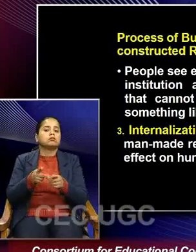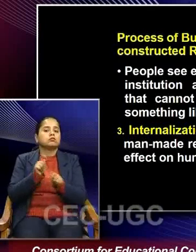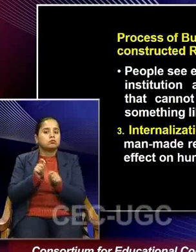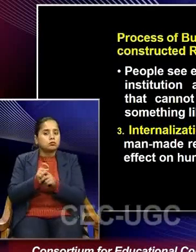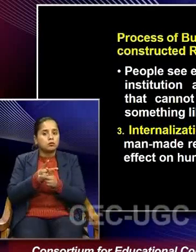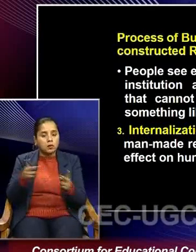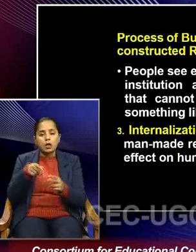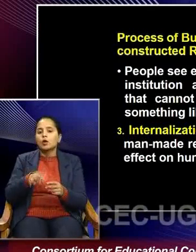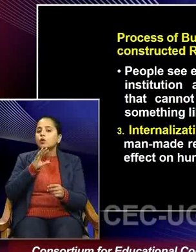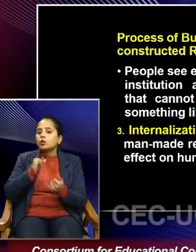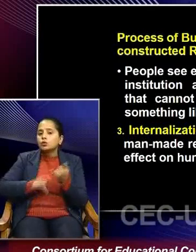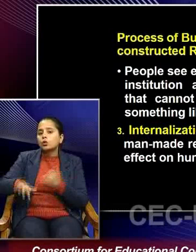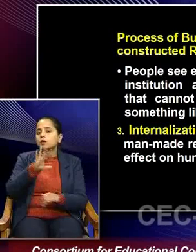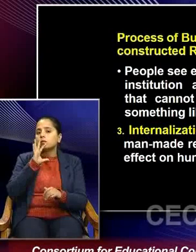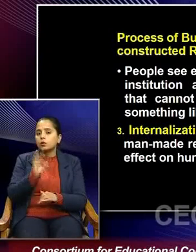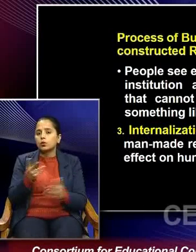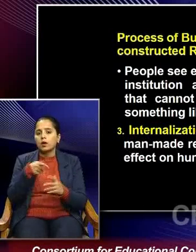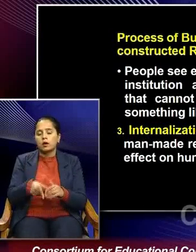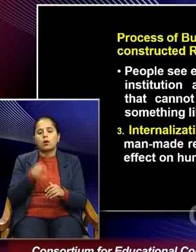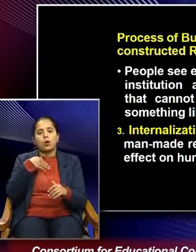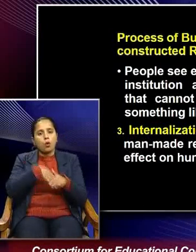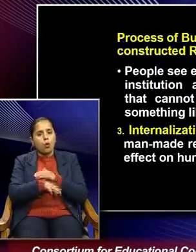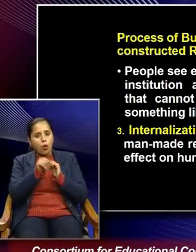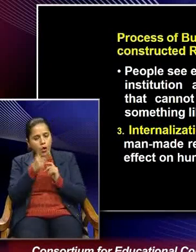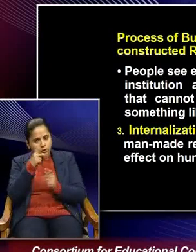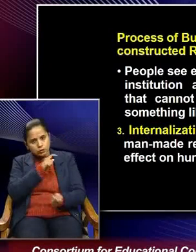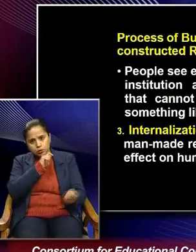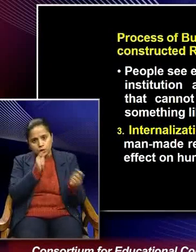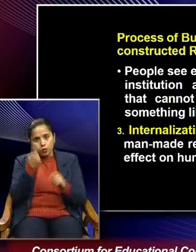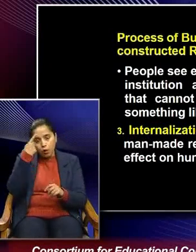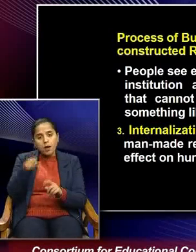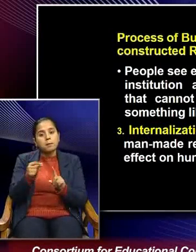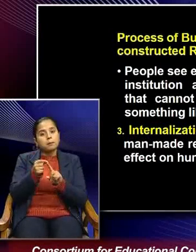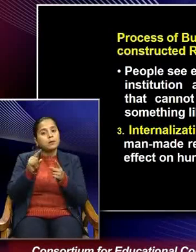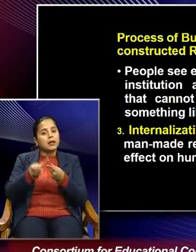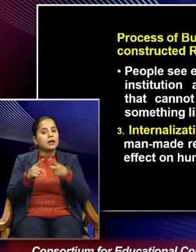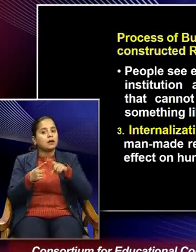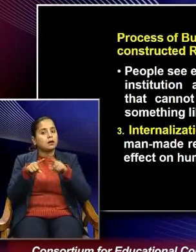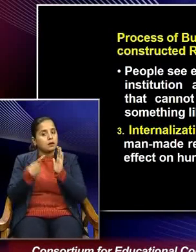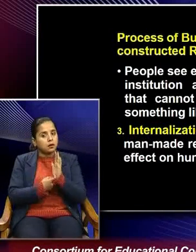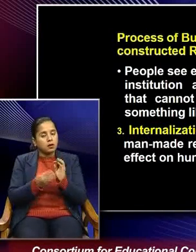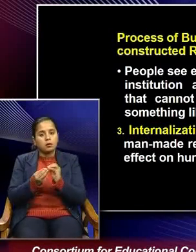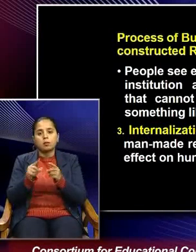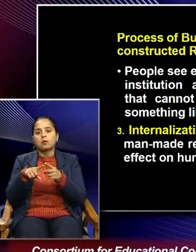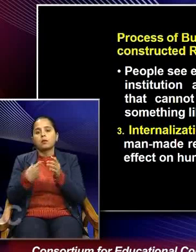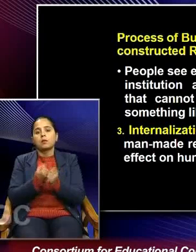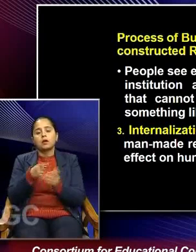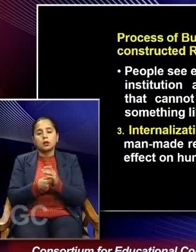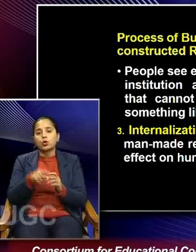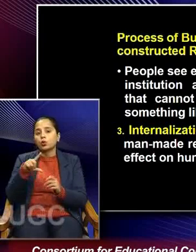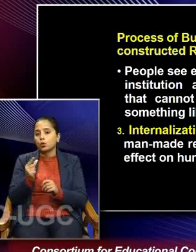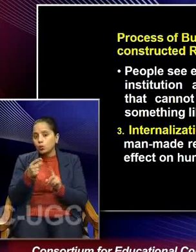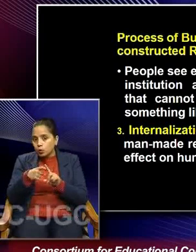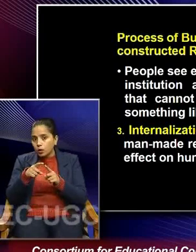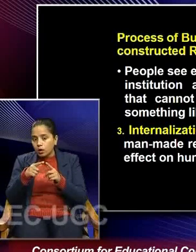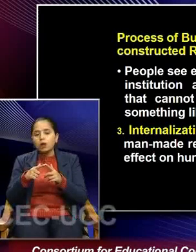social reality is internalization. So for Peter Berger and Luhmann, social